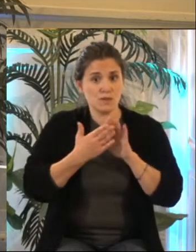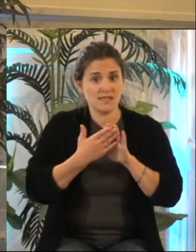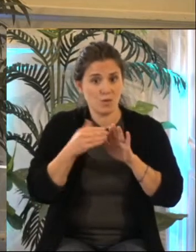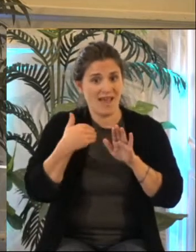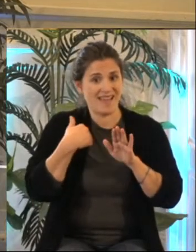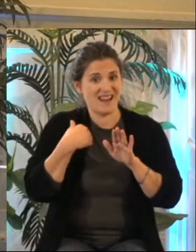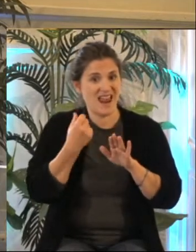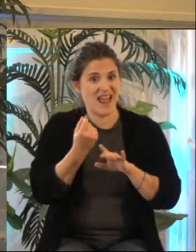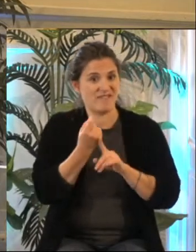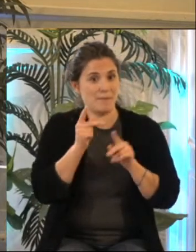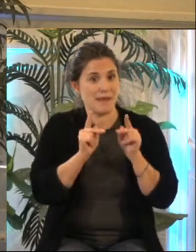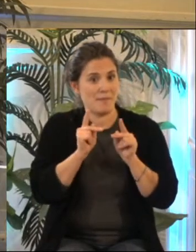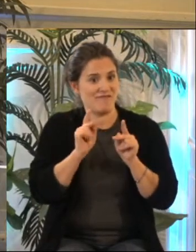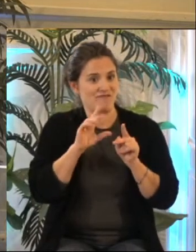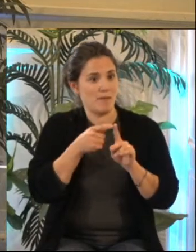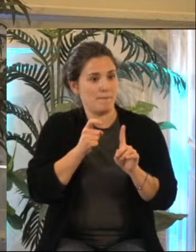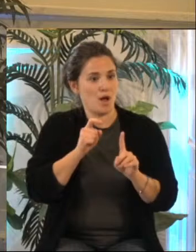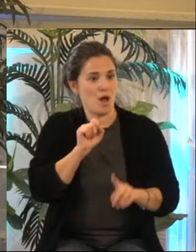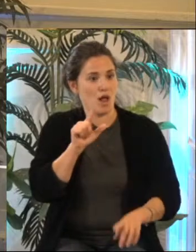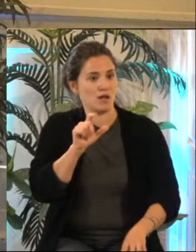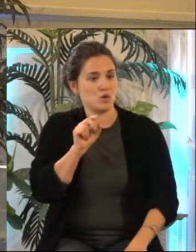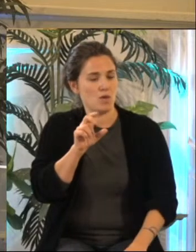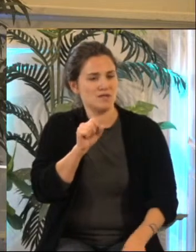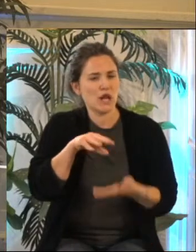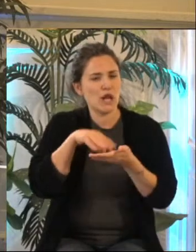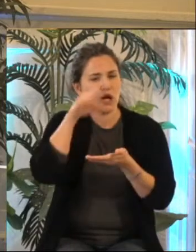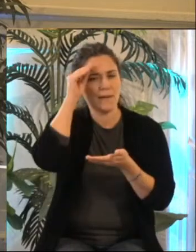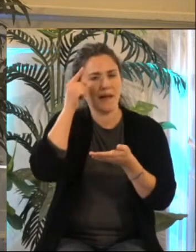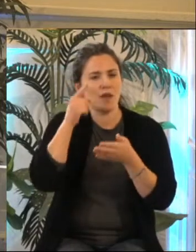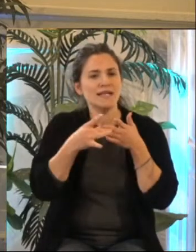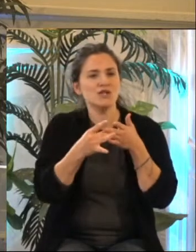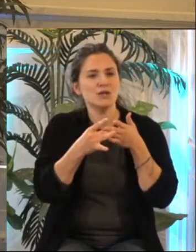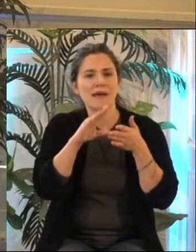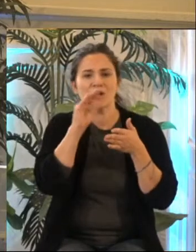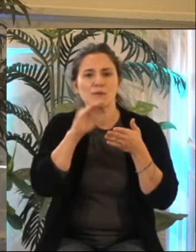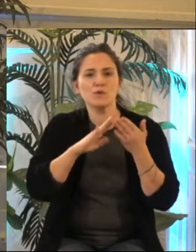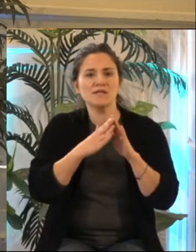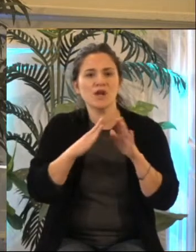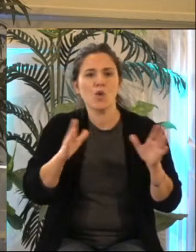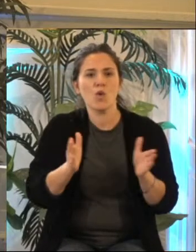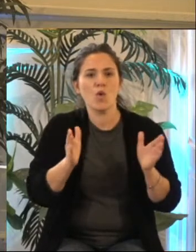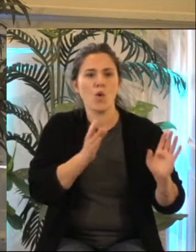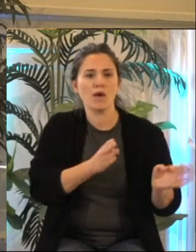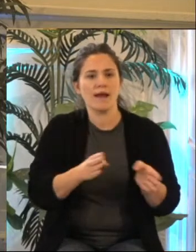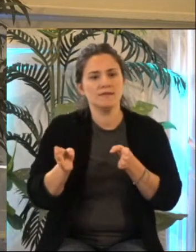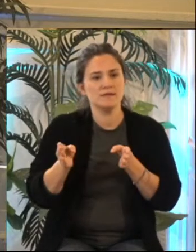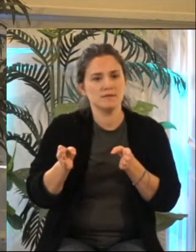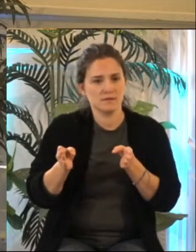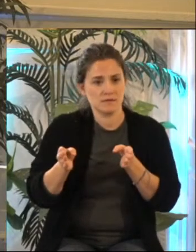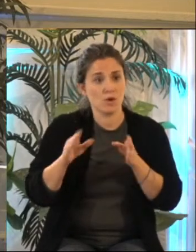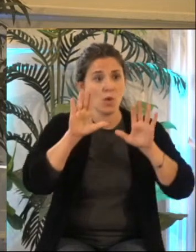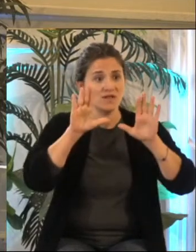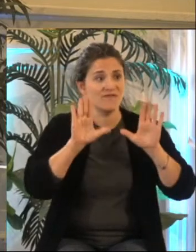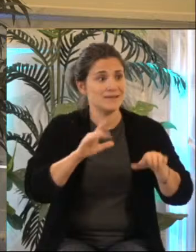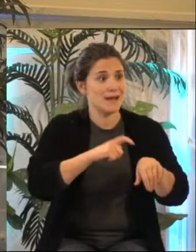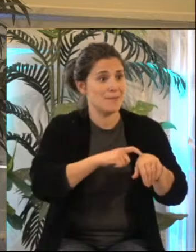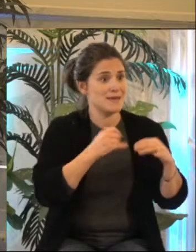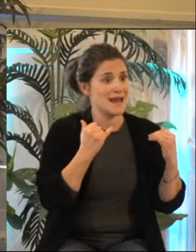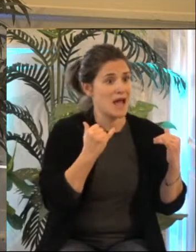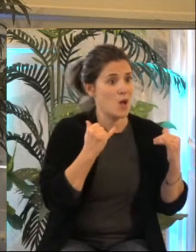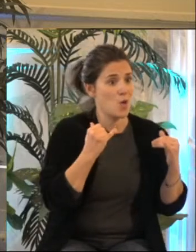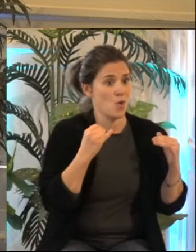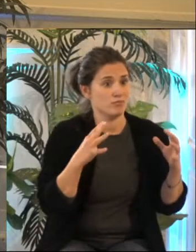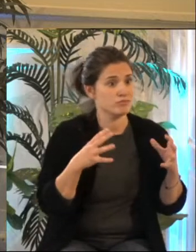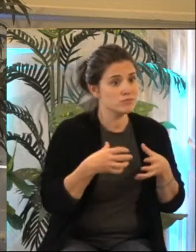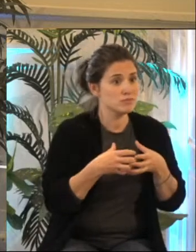11 people there learning about leadership and community organizing. It is a great time to get together with people and to